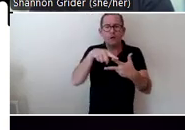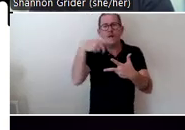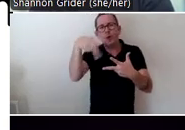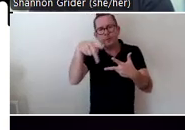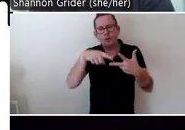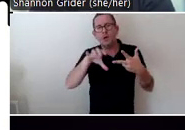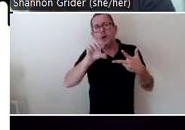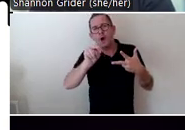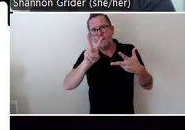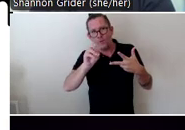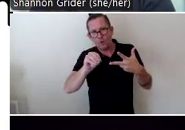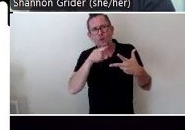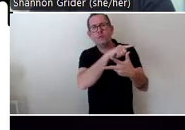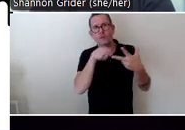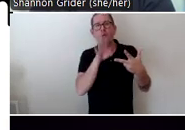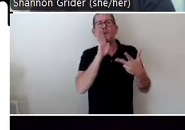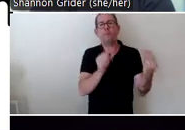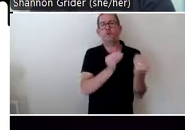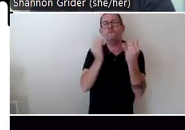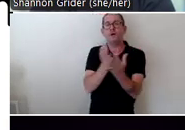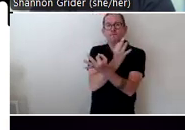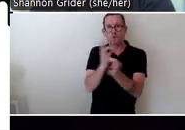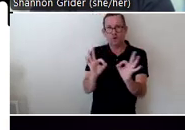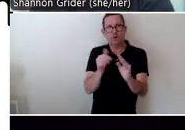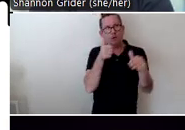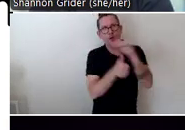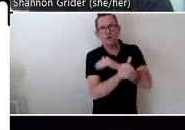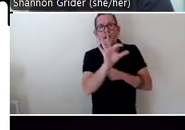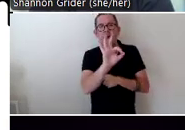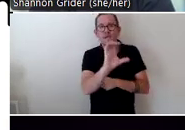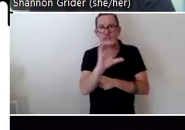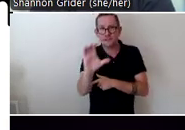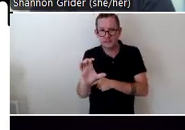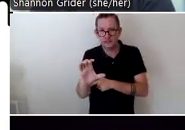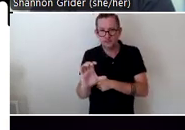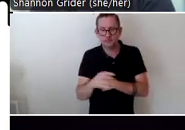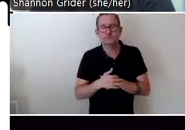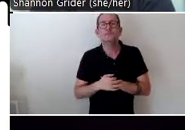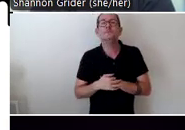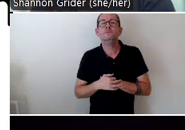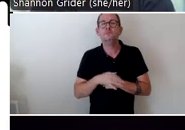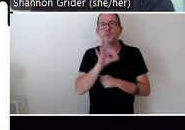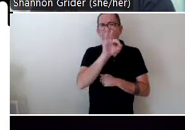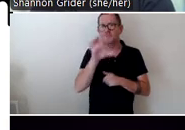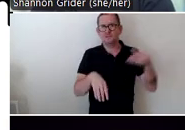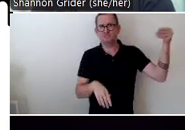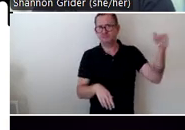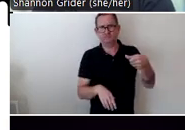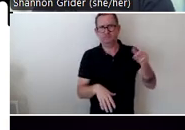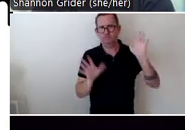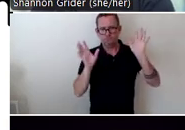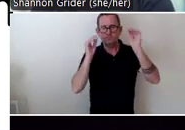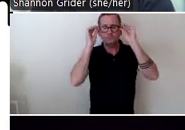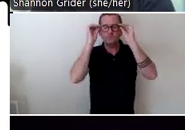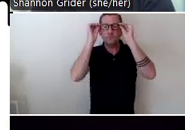a variety of services. There's Purple, Convo, or Sorensen. Those are the three major companies that the FCC